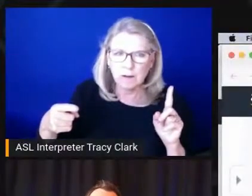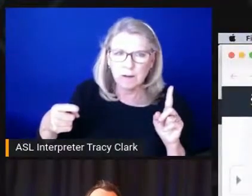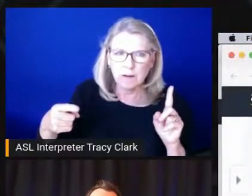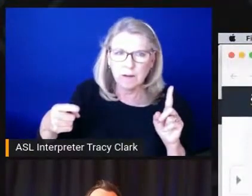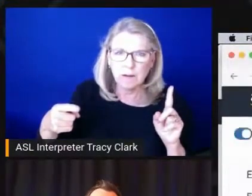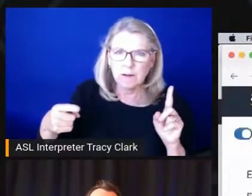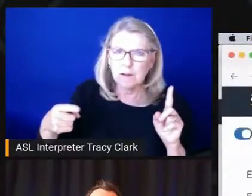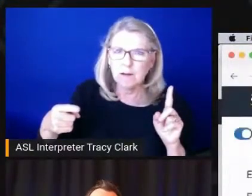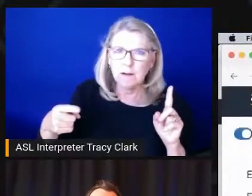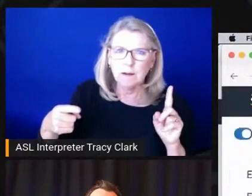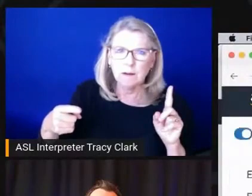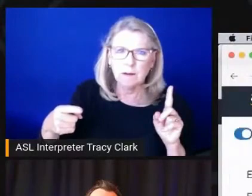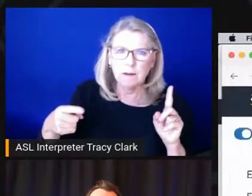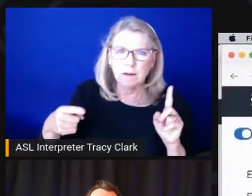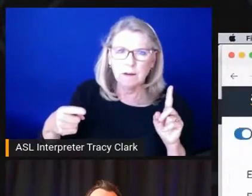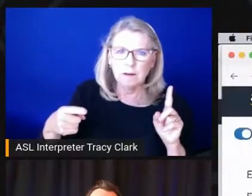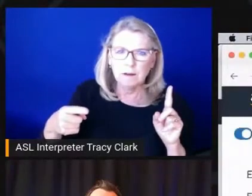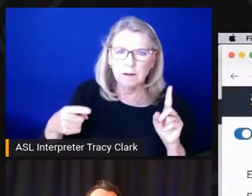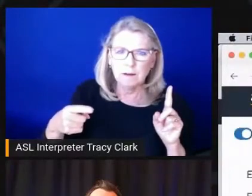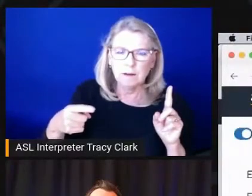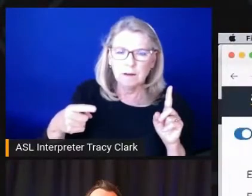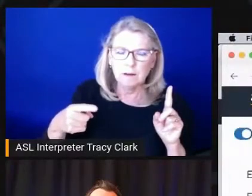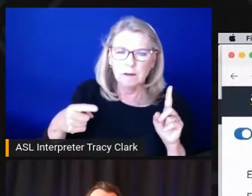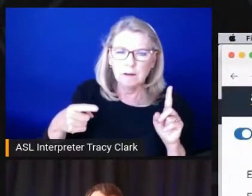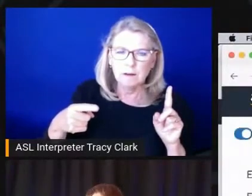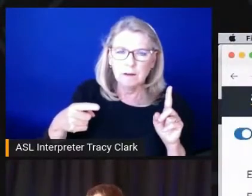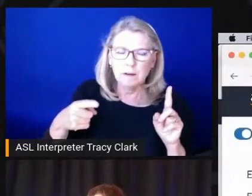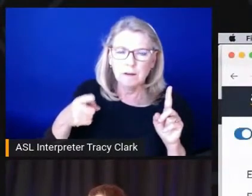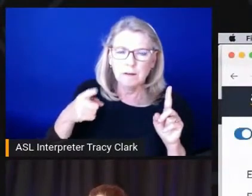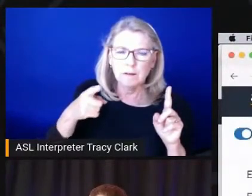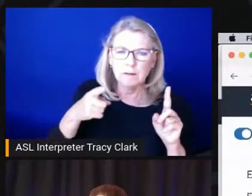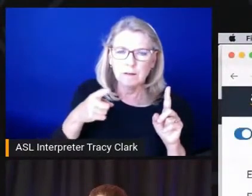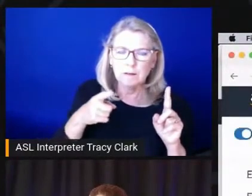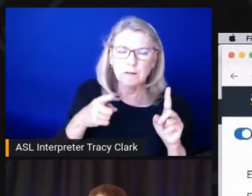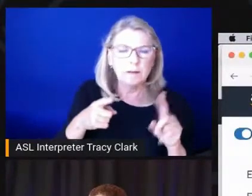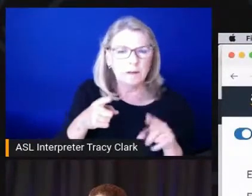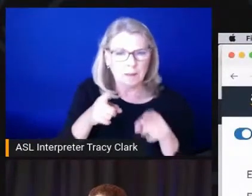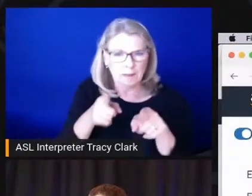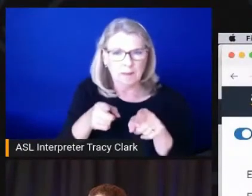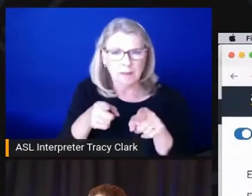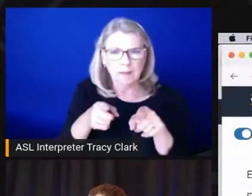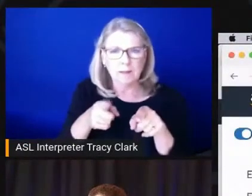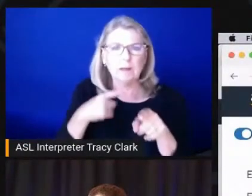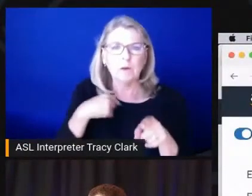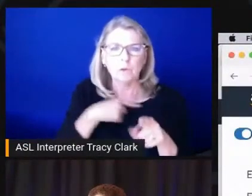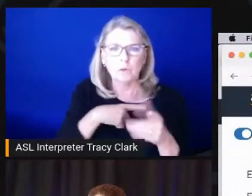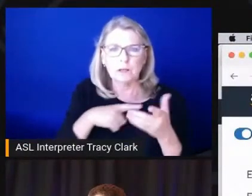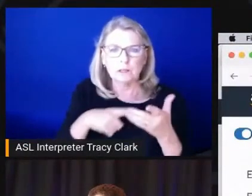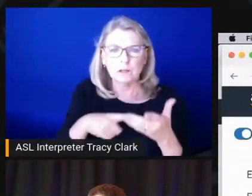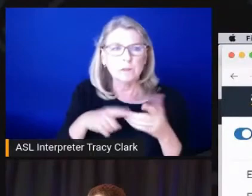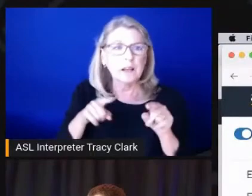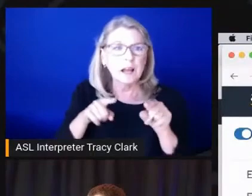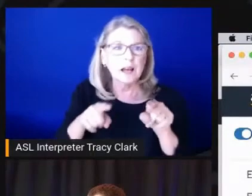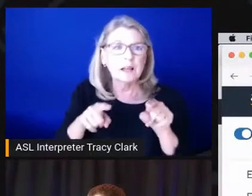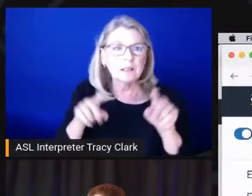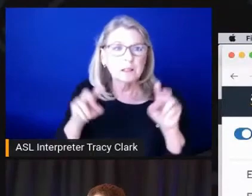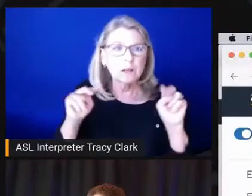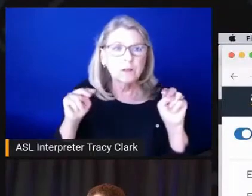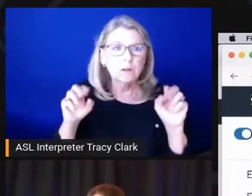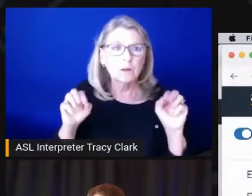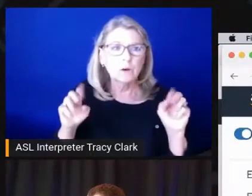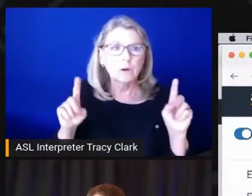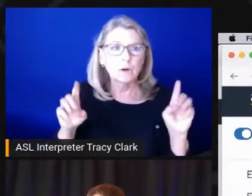EC2 console here. So as we talked about, as the nodes join, we still use the